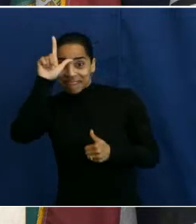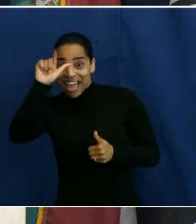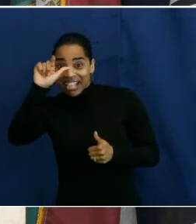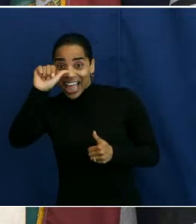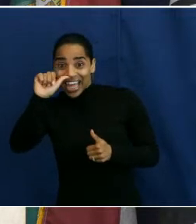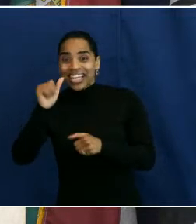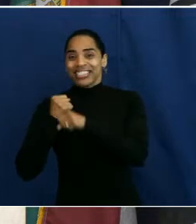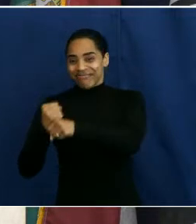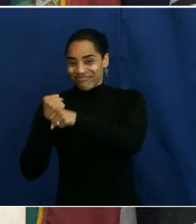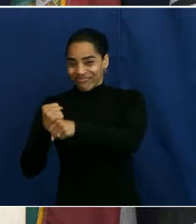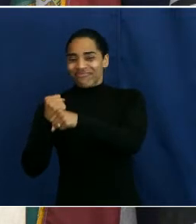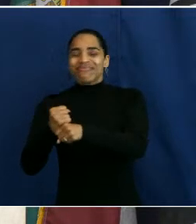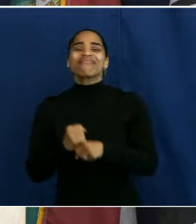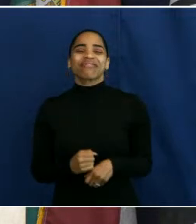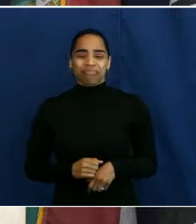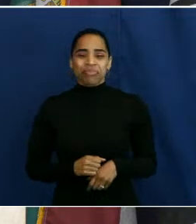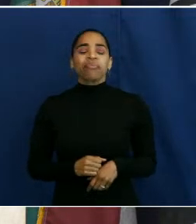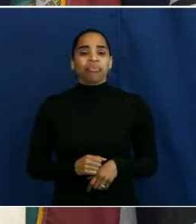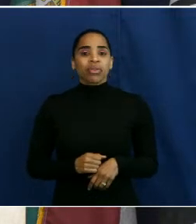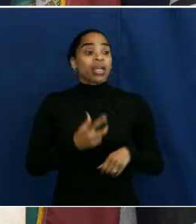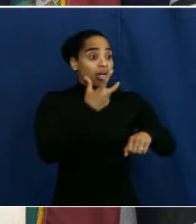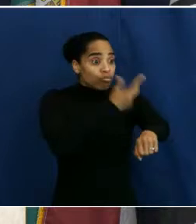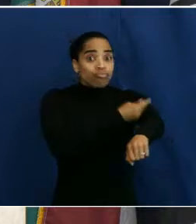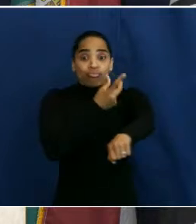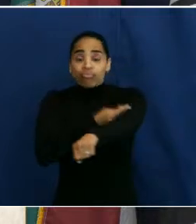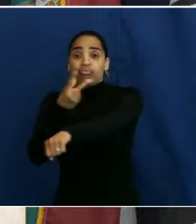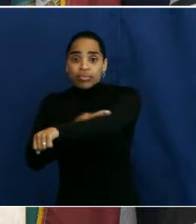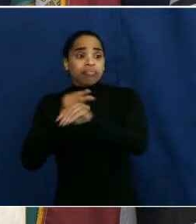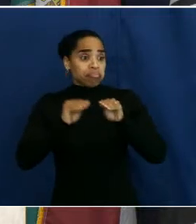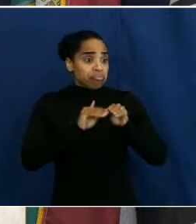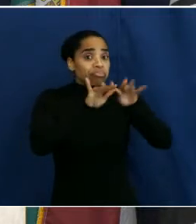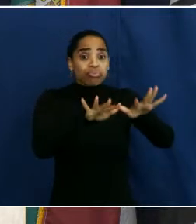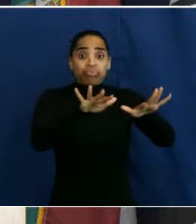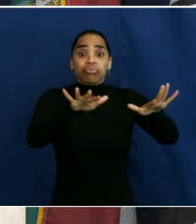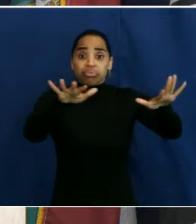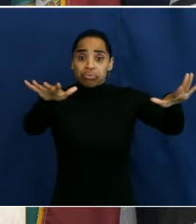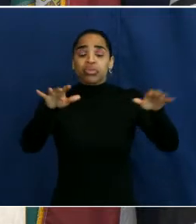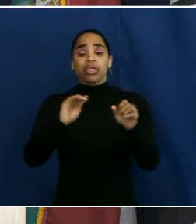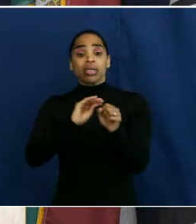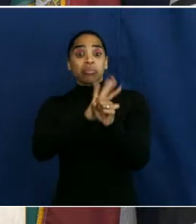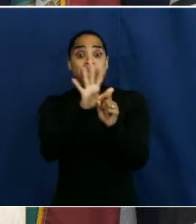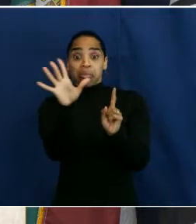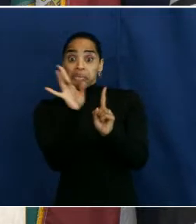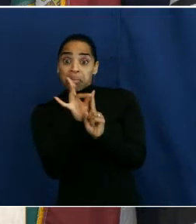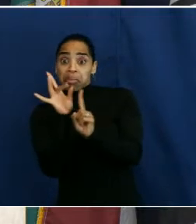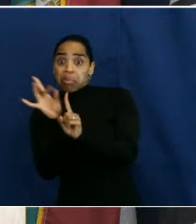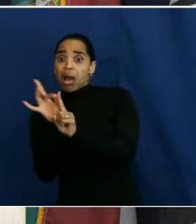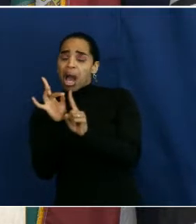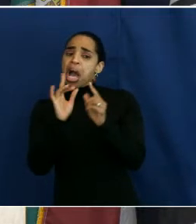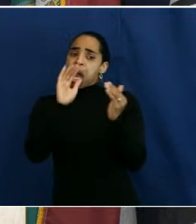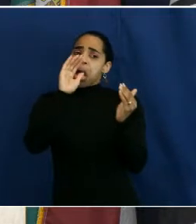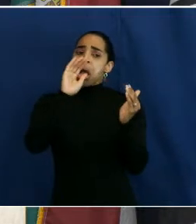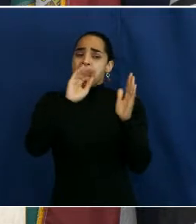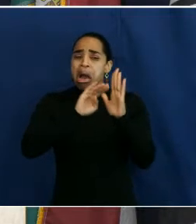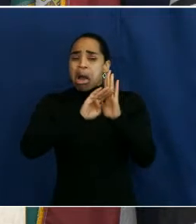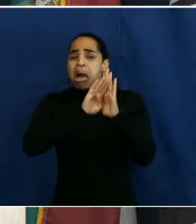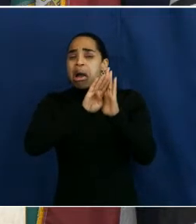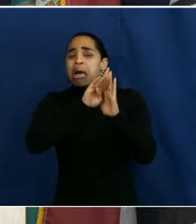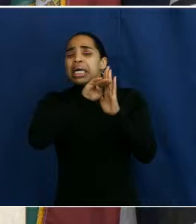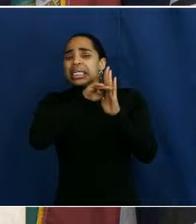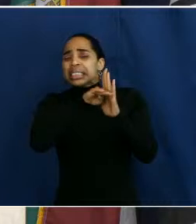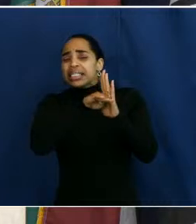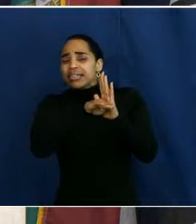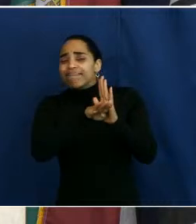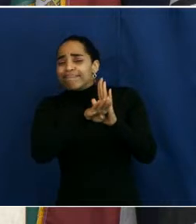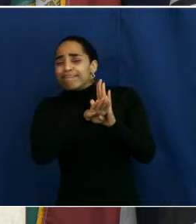continue to see progress in our vaccine distribution while our cases remain relatively stable. A slight uptick, which is we've